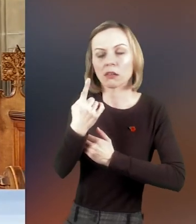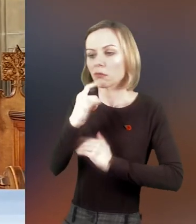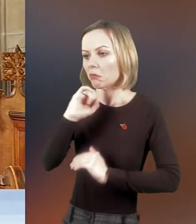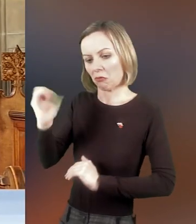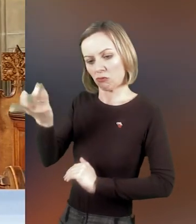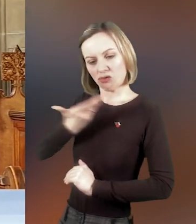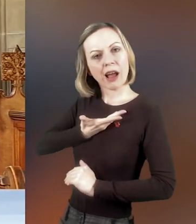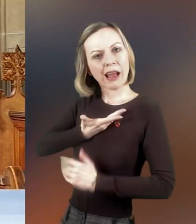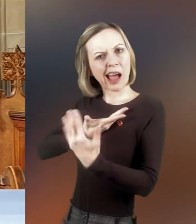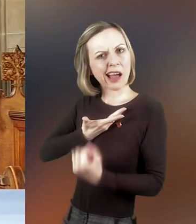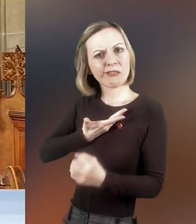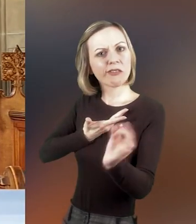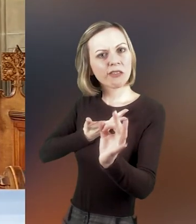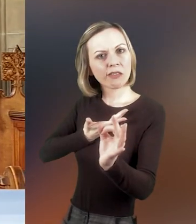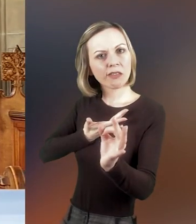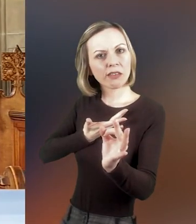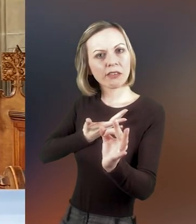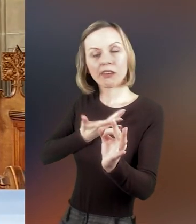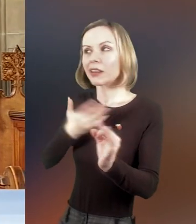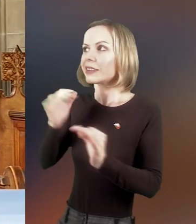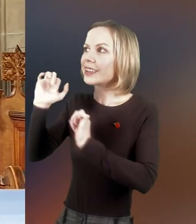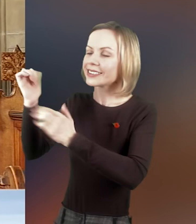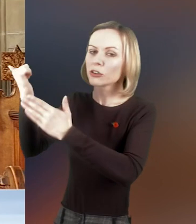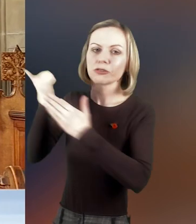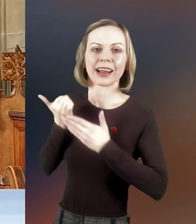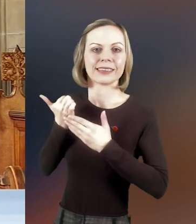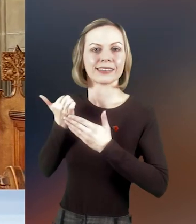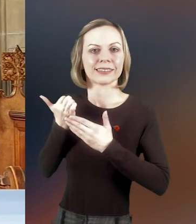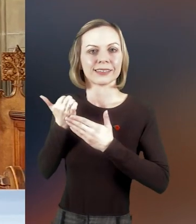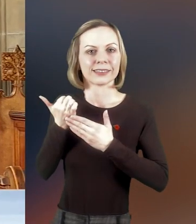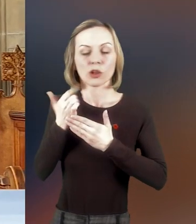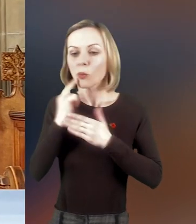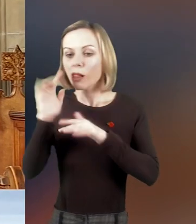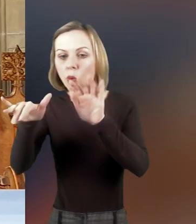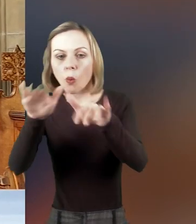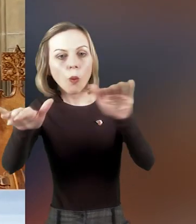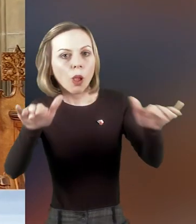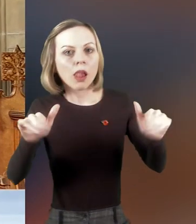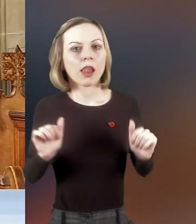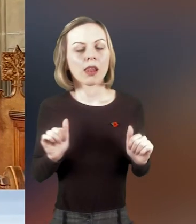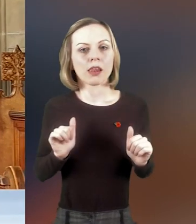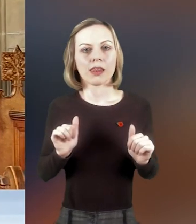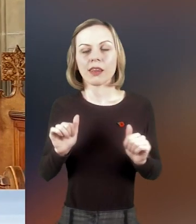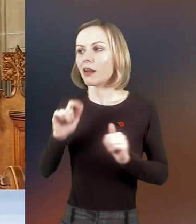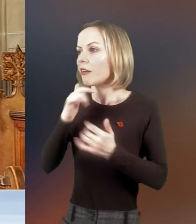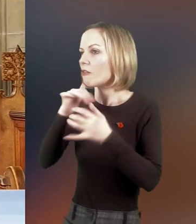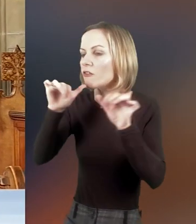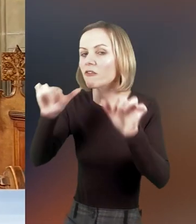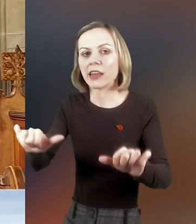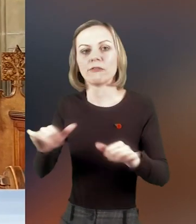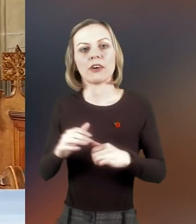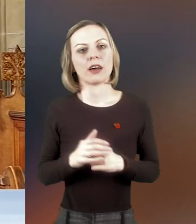irrespective of what we have done, to earn the right or not. It's all a matter of God's grace, and it's all a